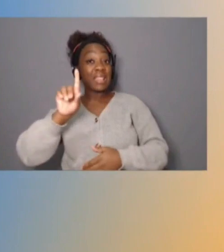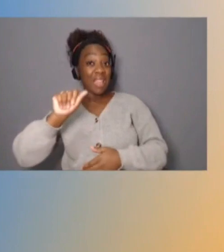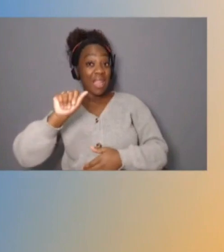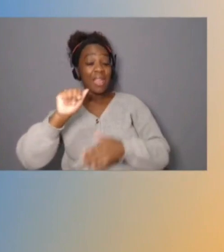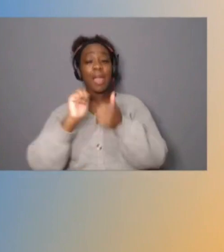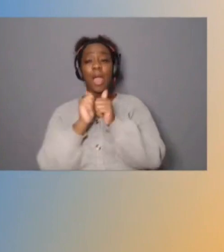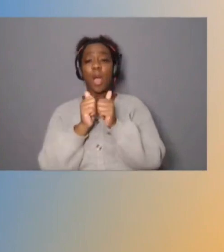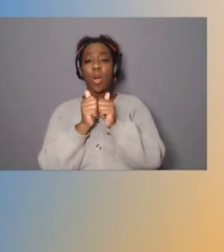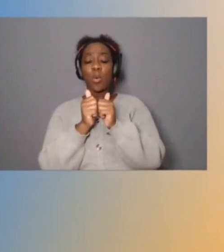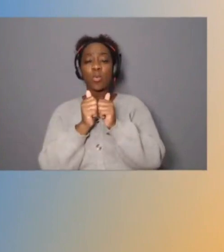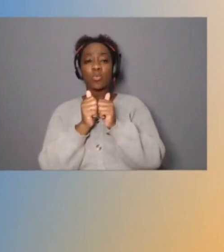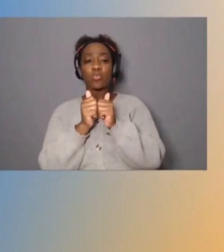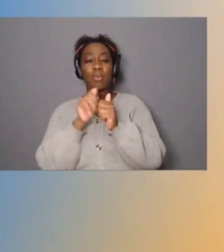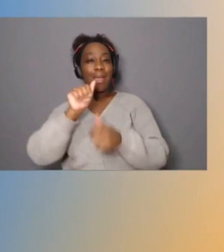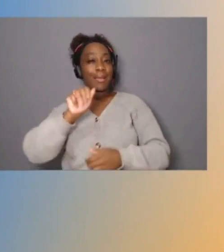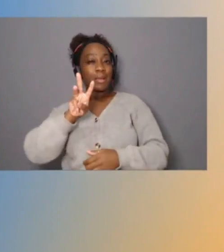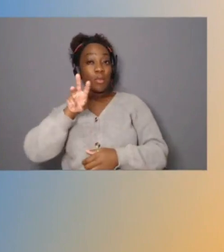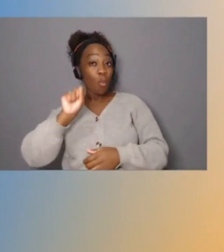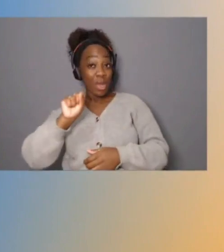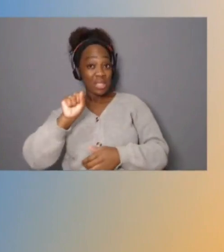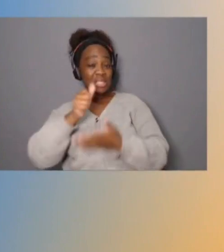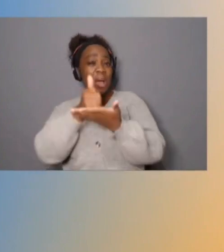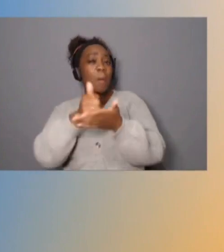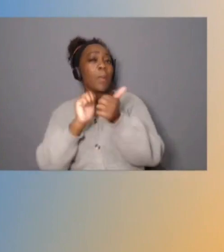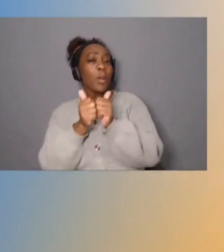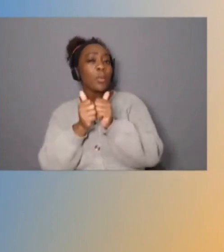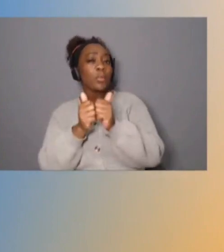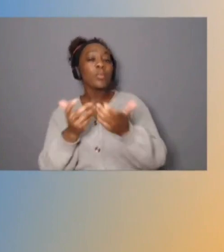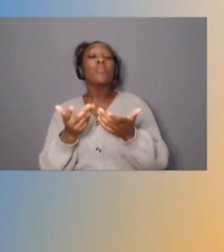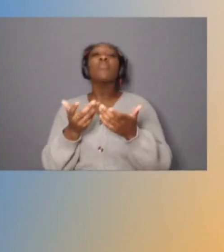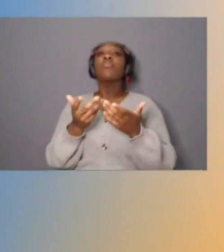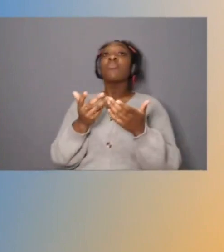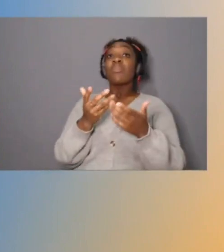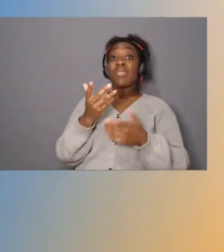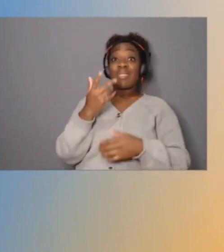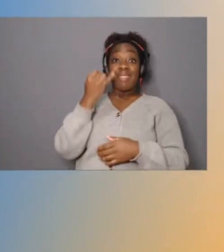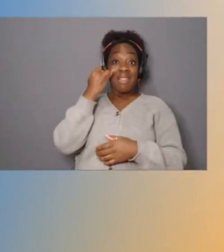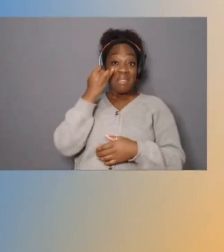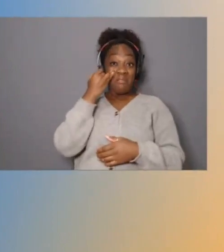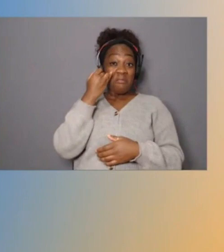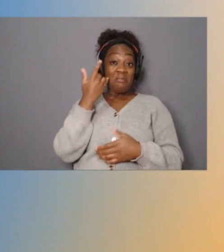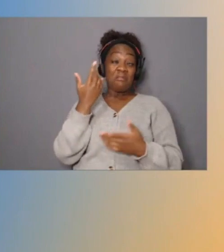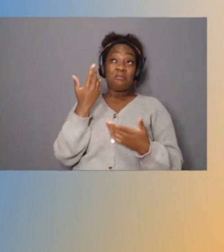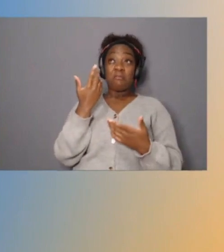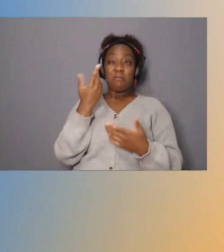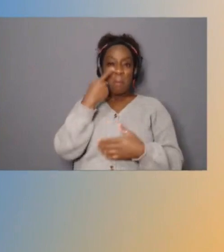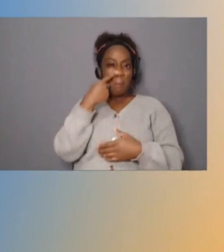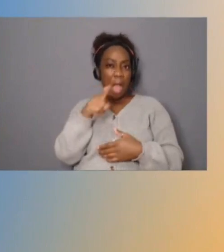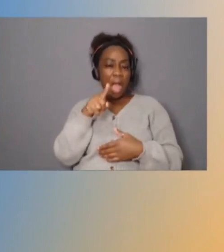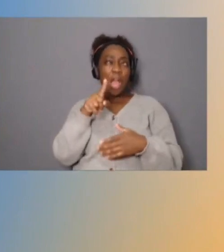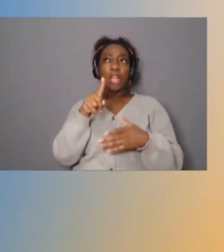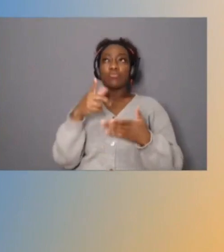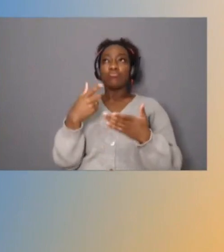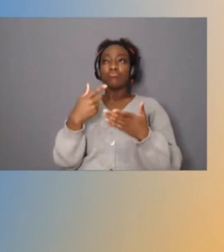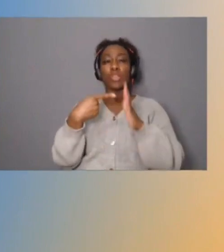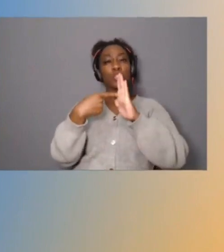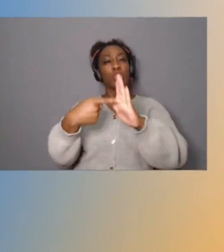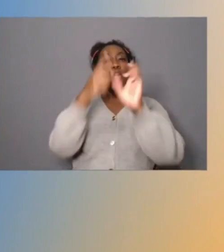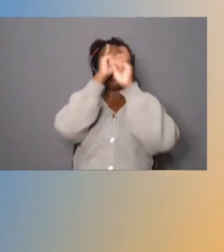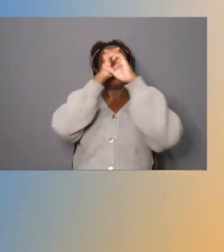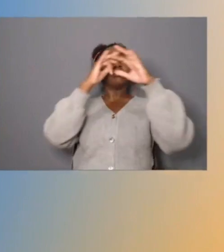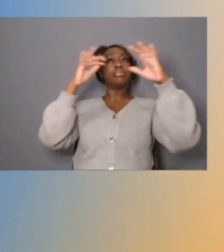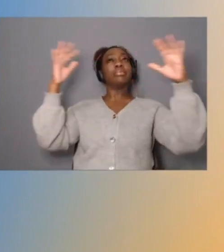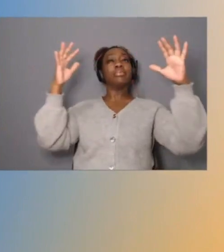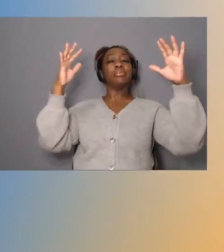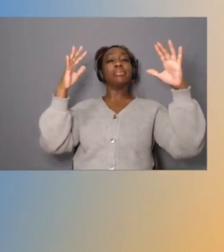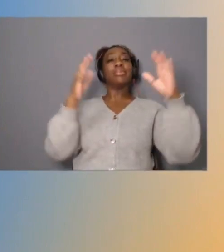AWS Cloud help with that? Yeah, you know, if I can show kind of the supply chain for semiconductor, it's important